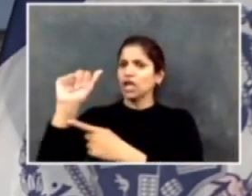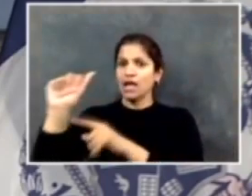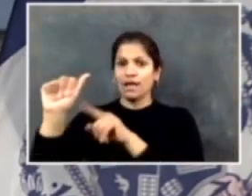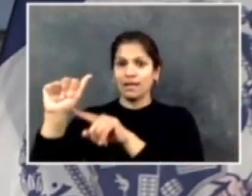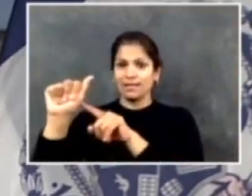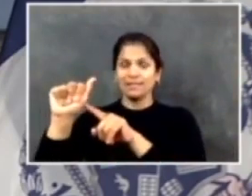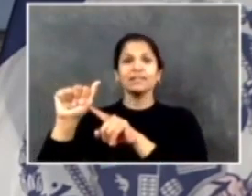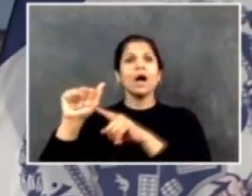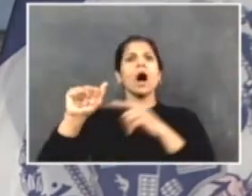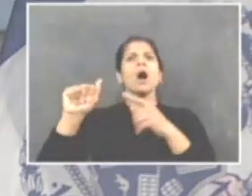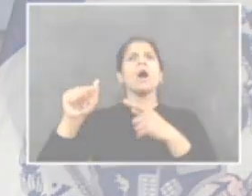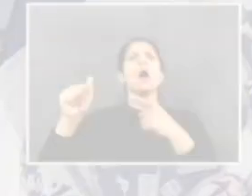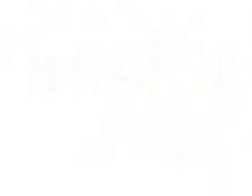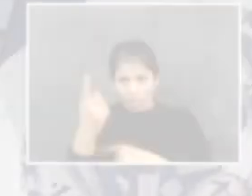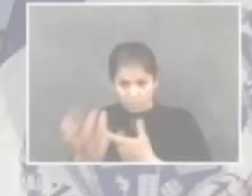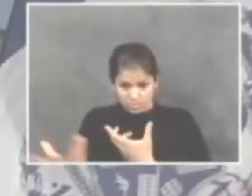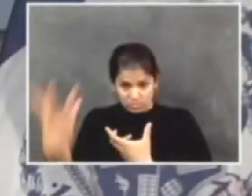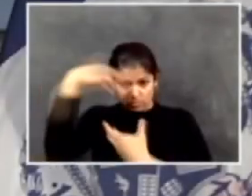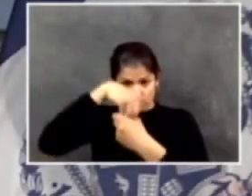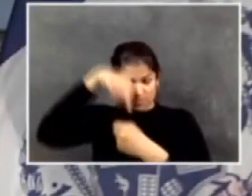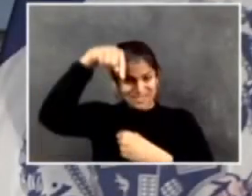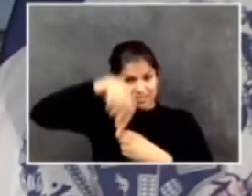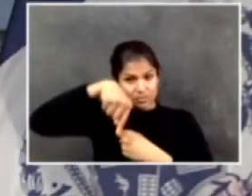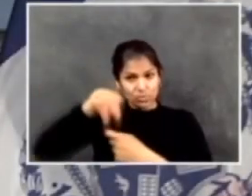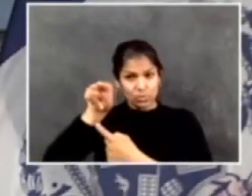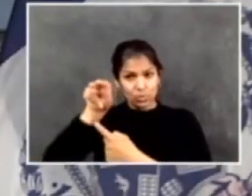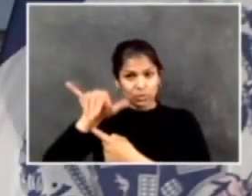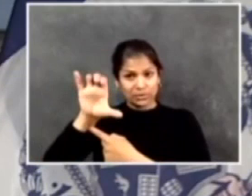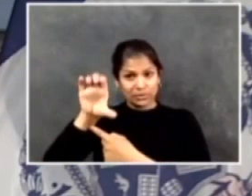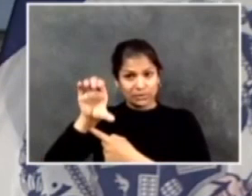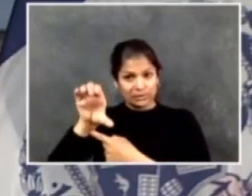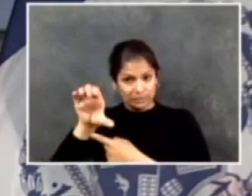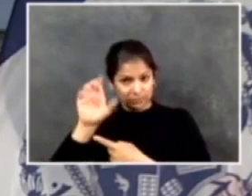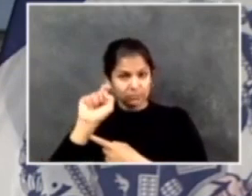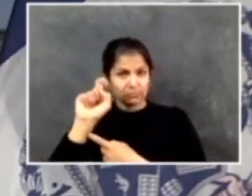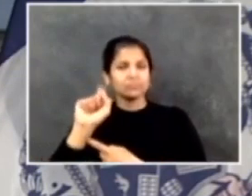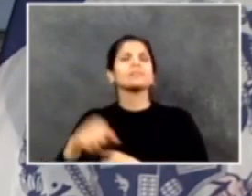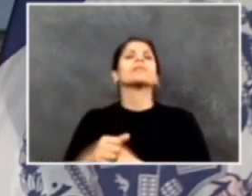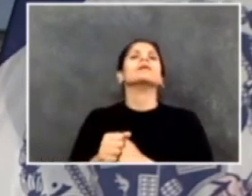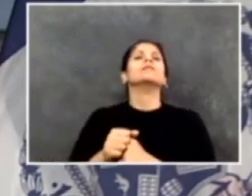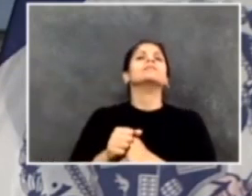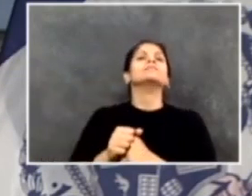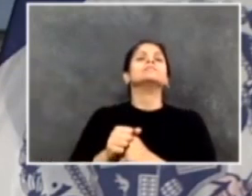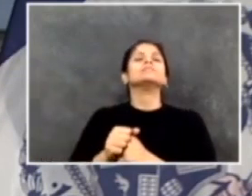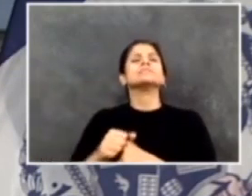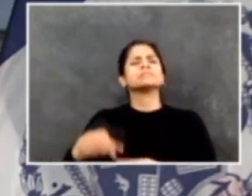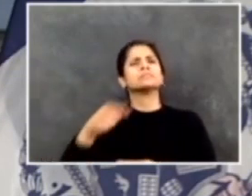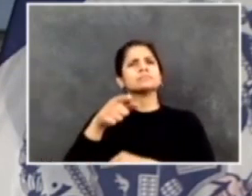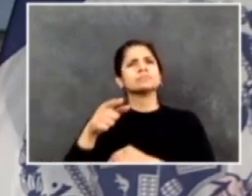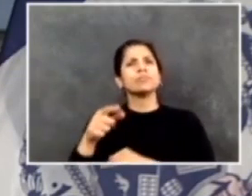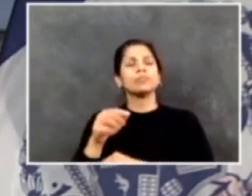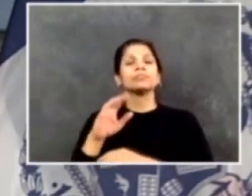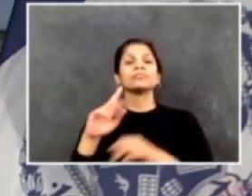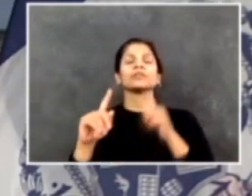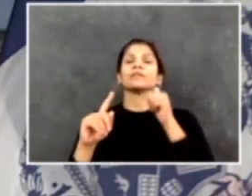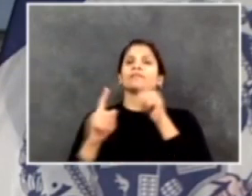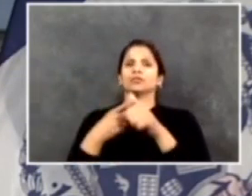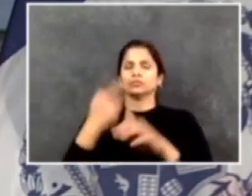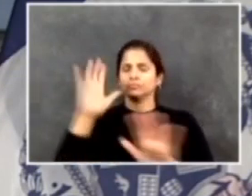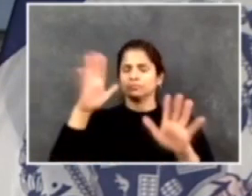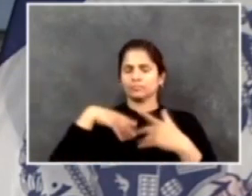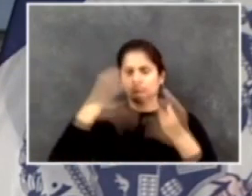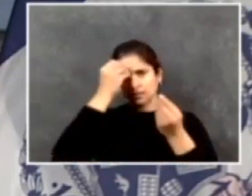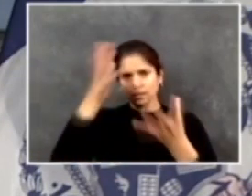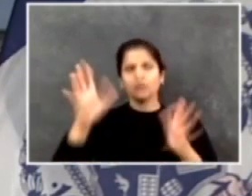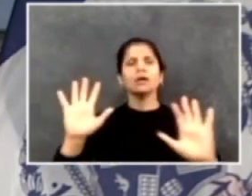not prioritized much earlier? We just didn't have the amount of testing and the personnel and the